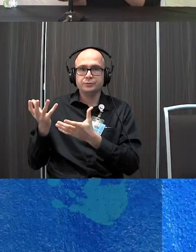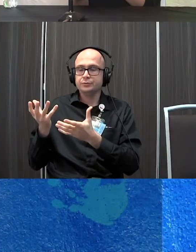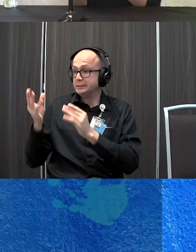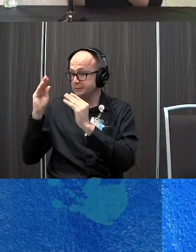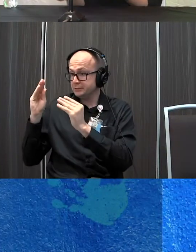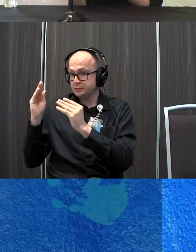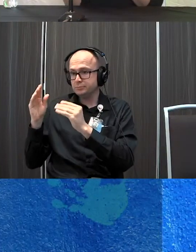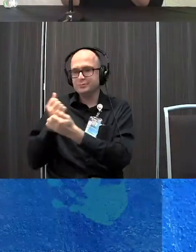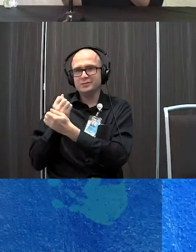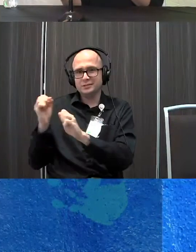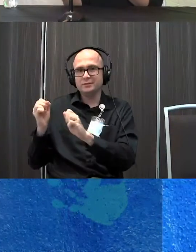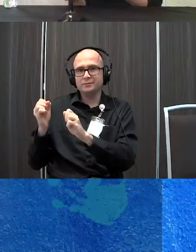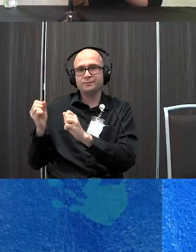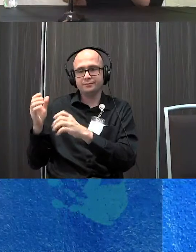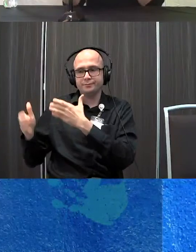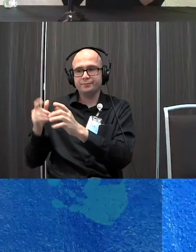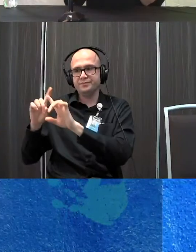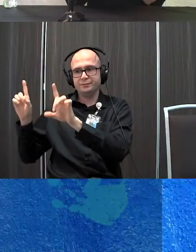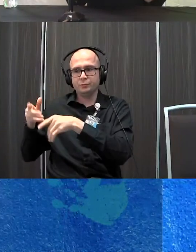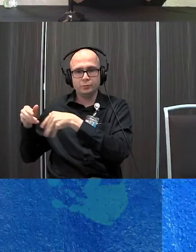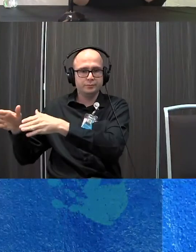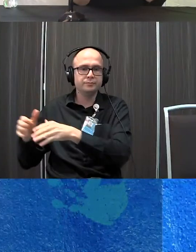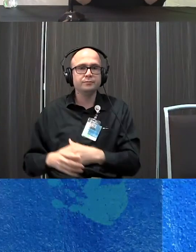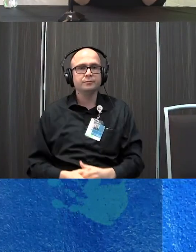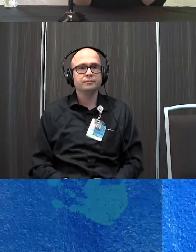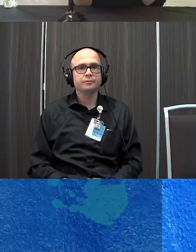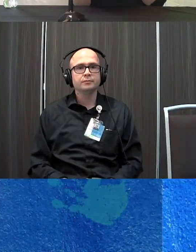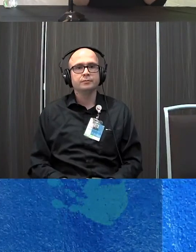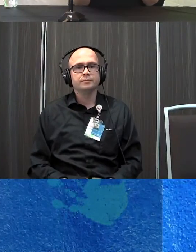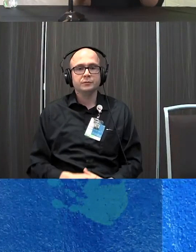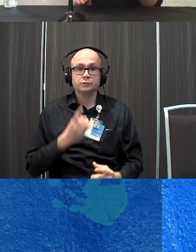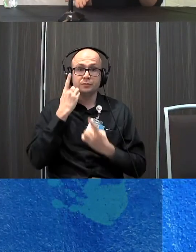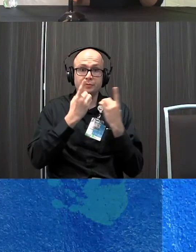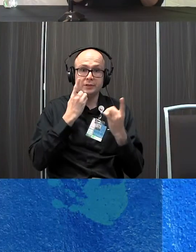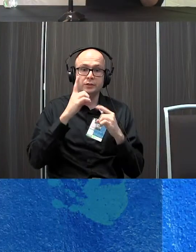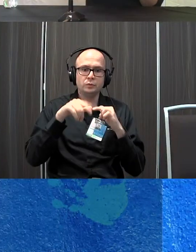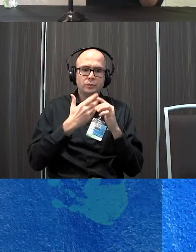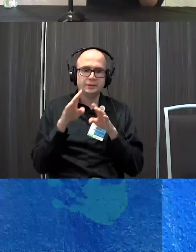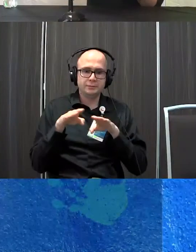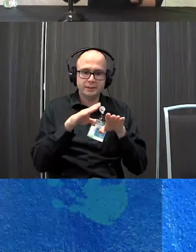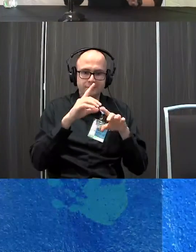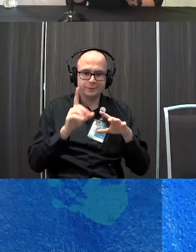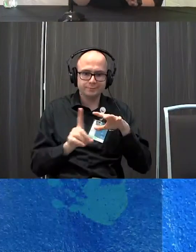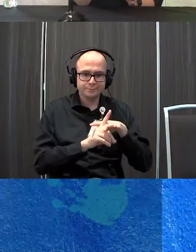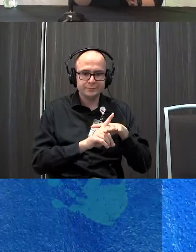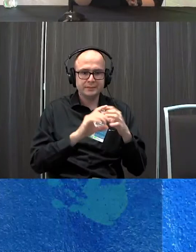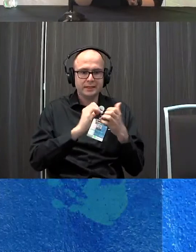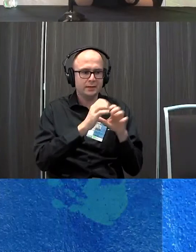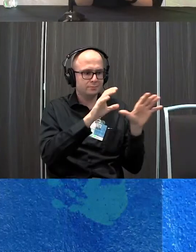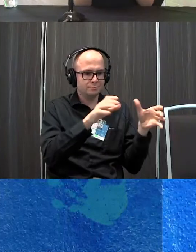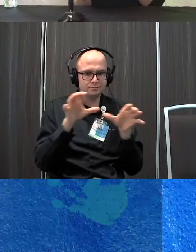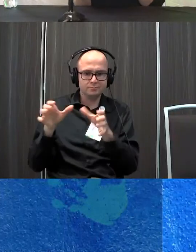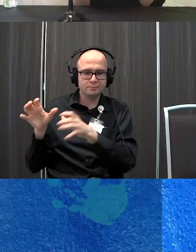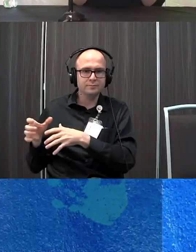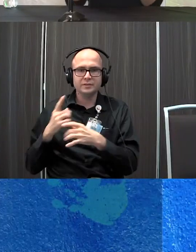teach those more safe alternatives. So kind of like thinking your way through when you have a behavior, kind of categorizing it like that